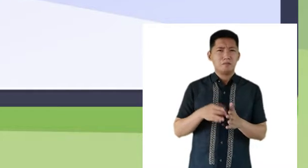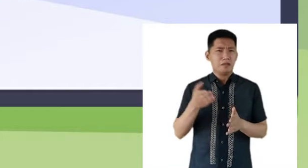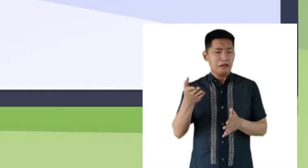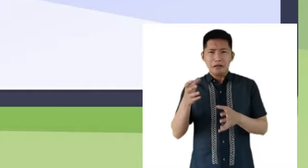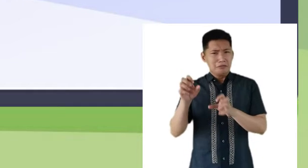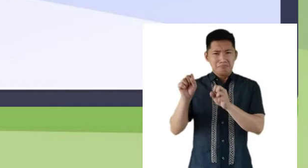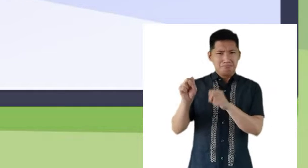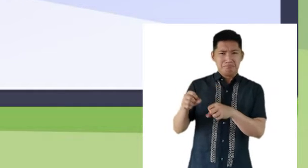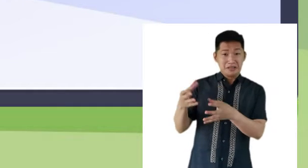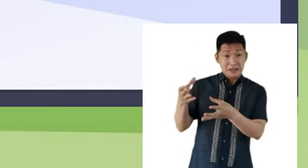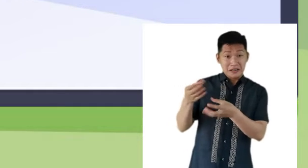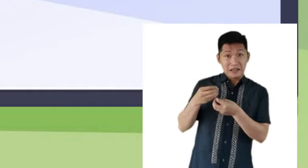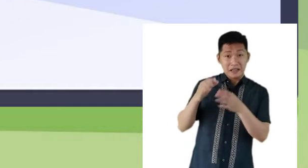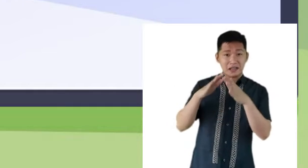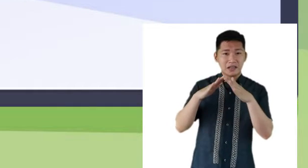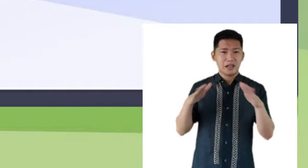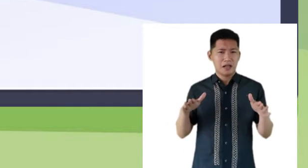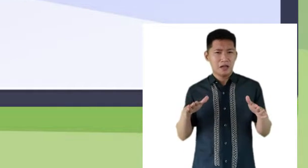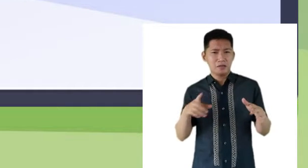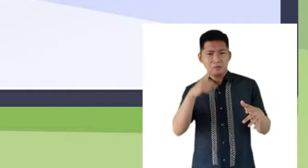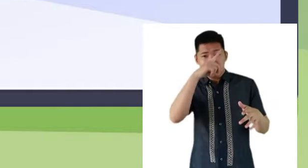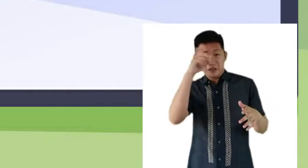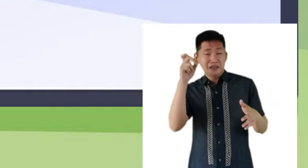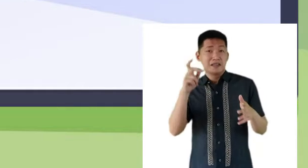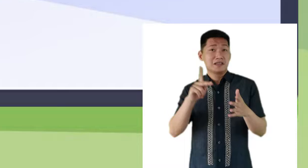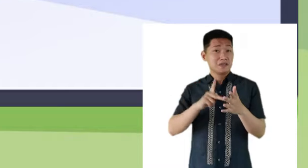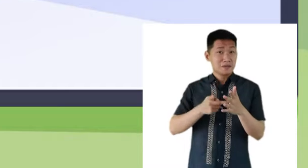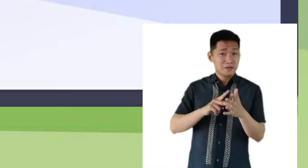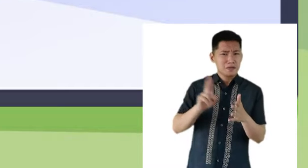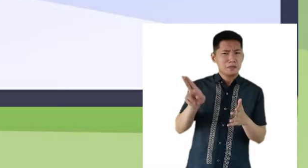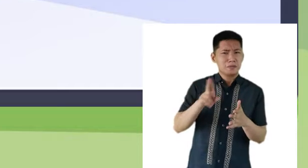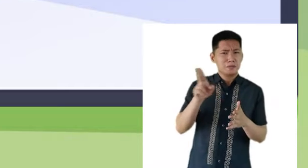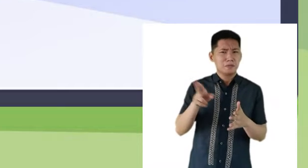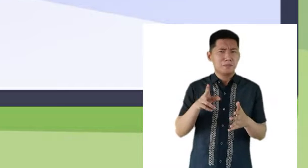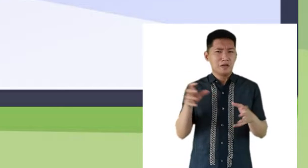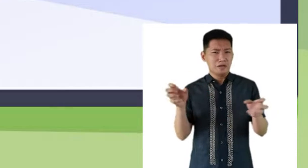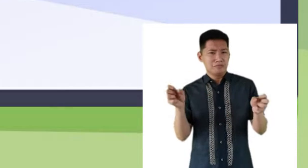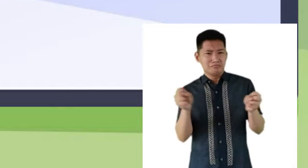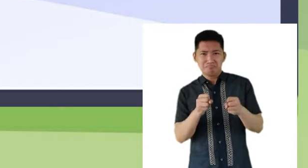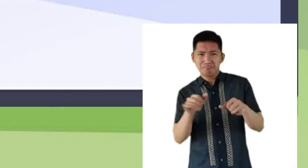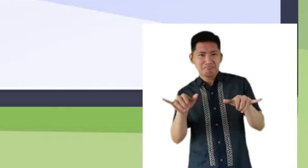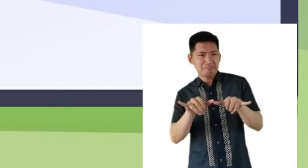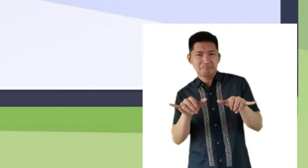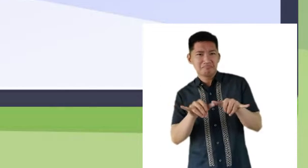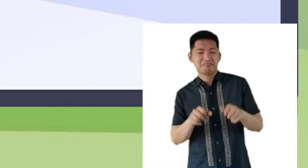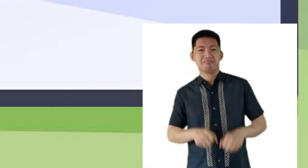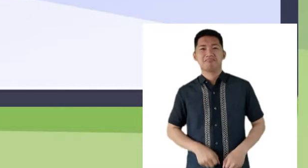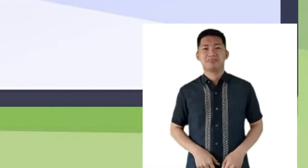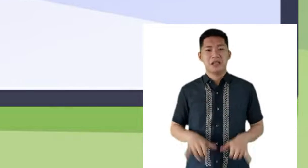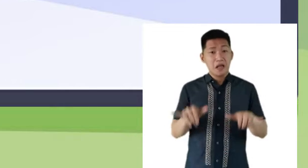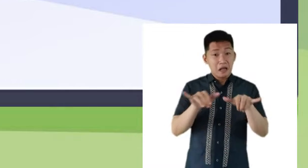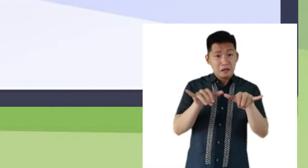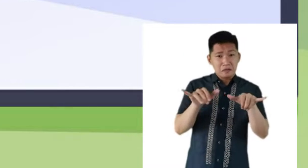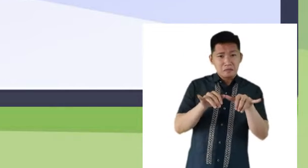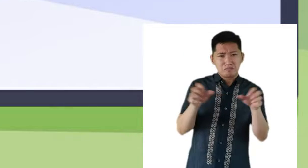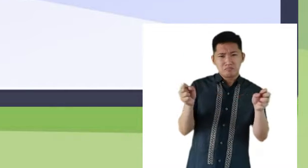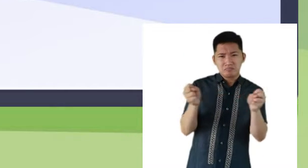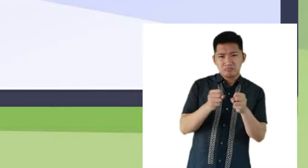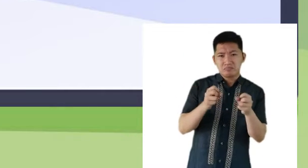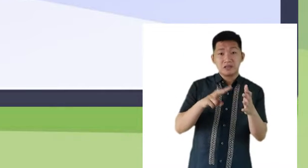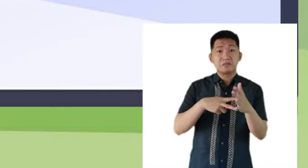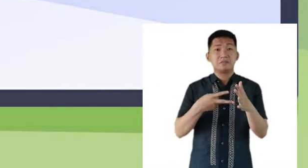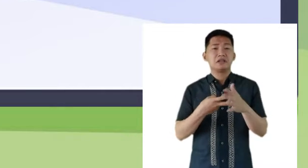he couldn't get into the house because the key that he used was too small in size. Small